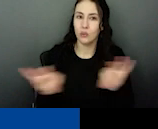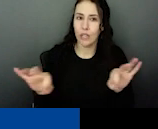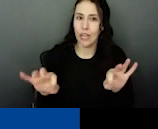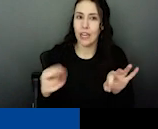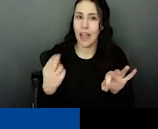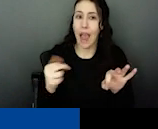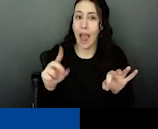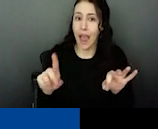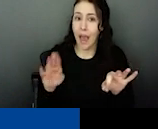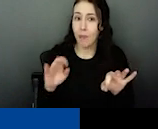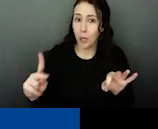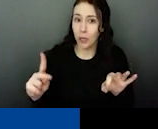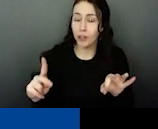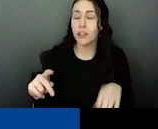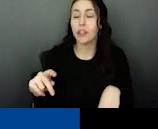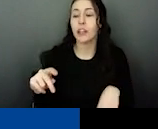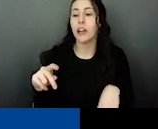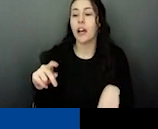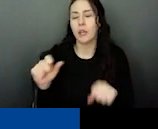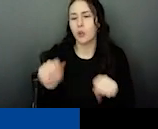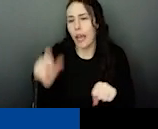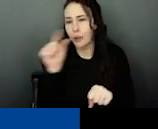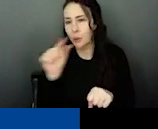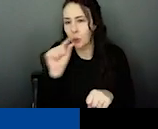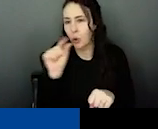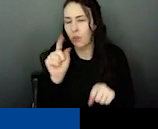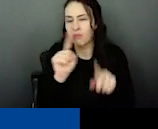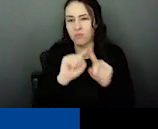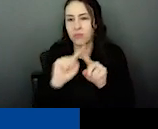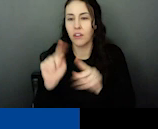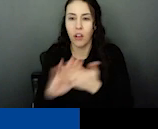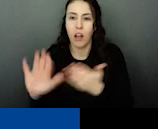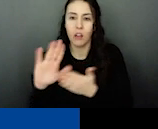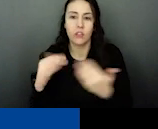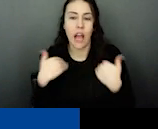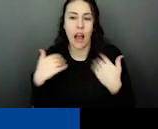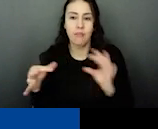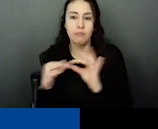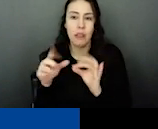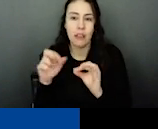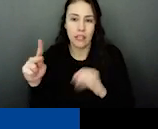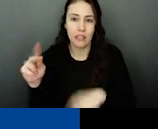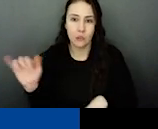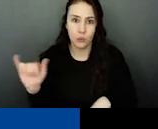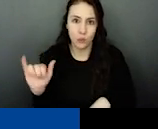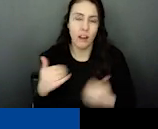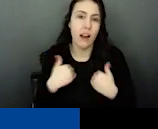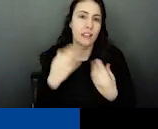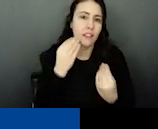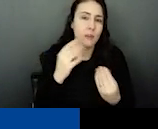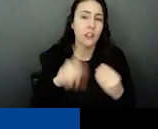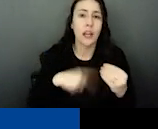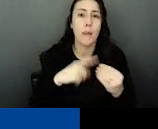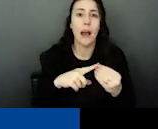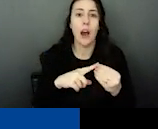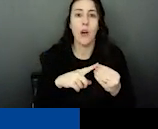It's not an easy one. You can also Google it. A number of colleges have it linked off of their own sites as well. It has information about things like min quals in